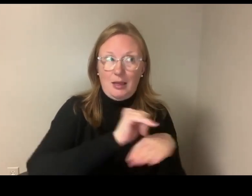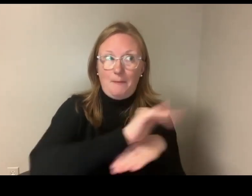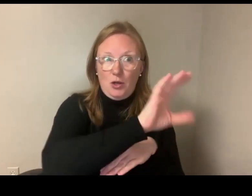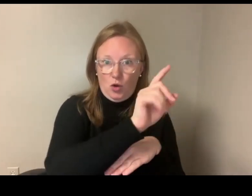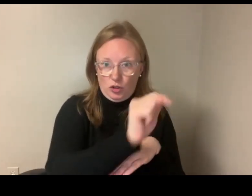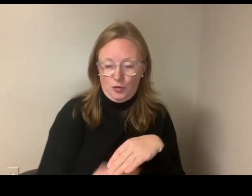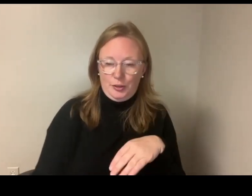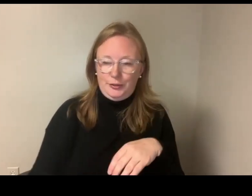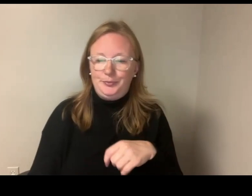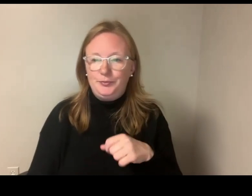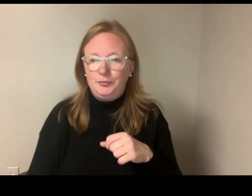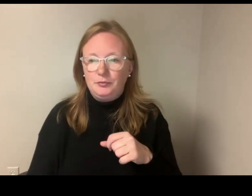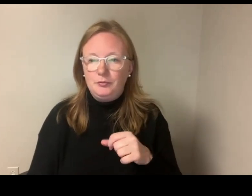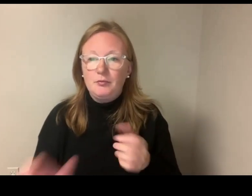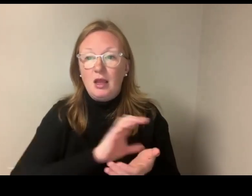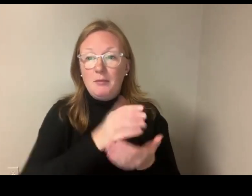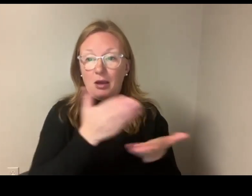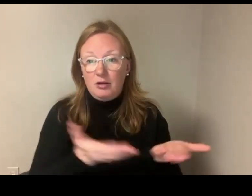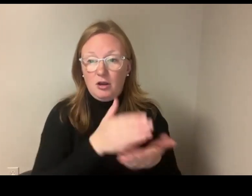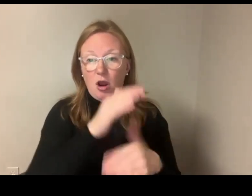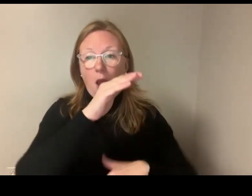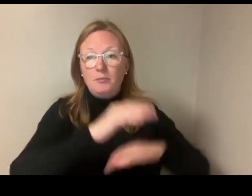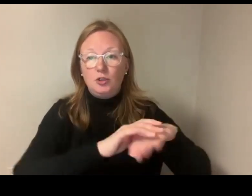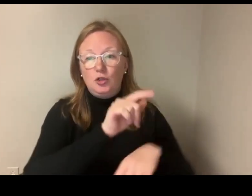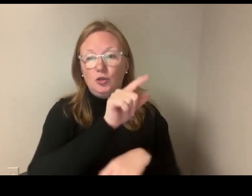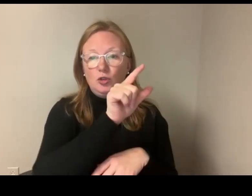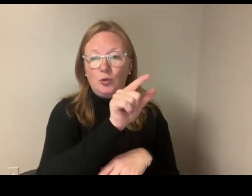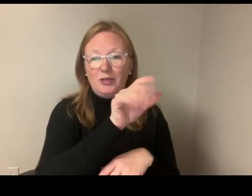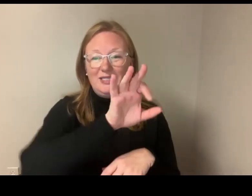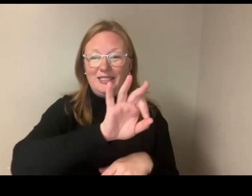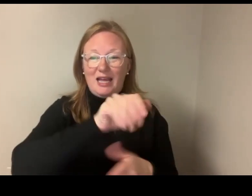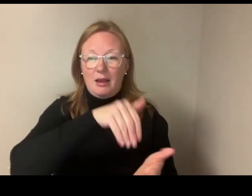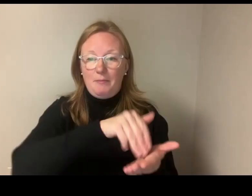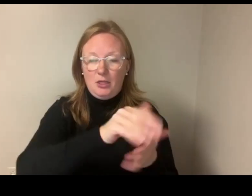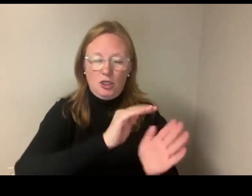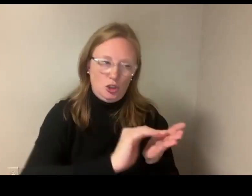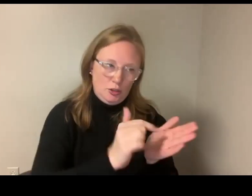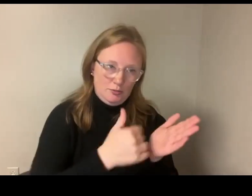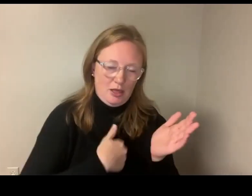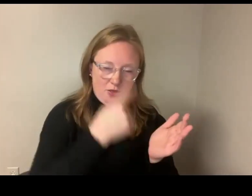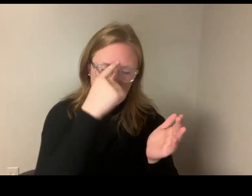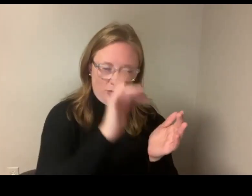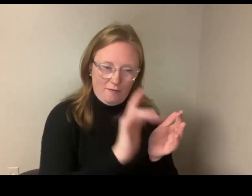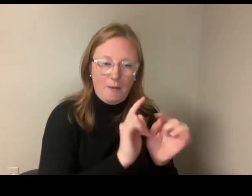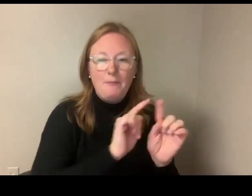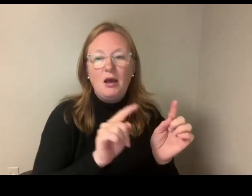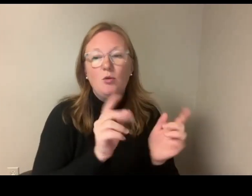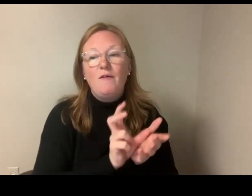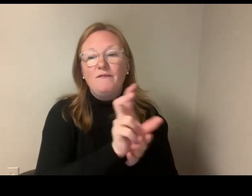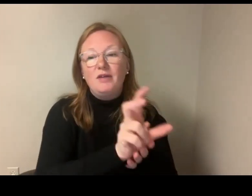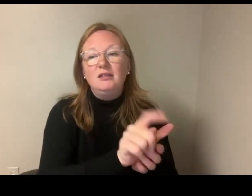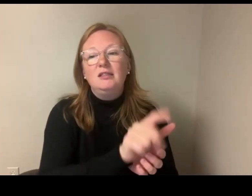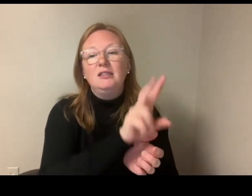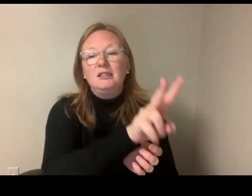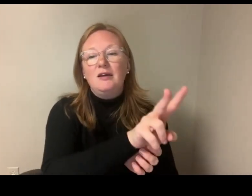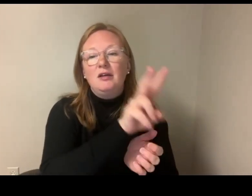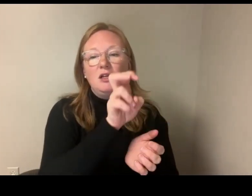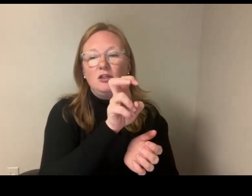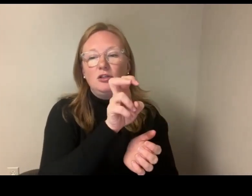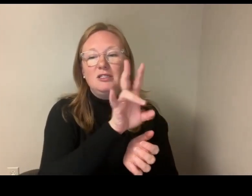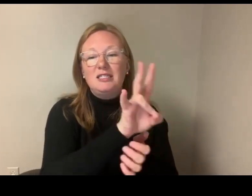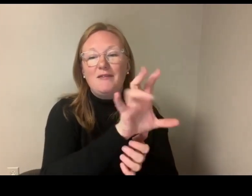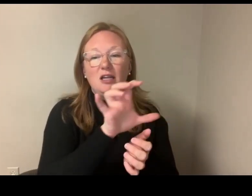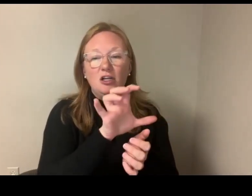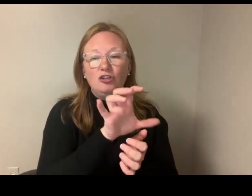October. And the amount here of up to 29 million, will fund an estimated 770 public